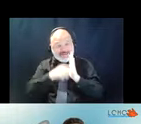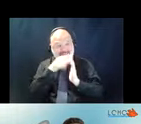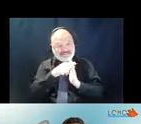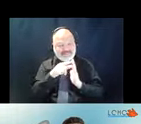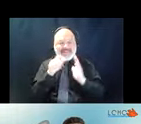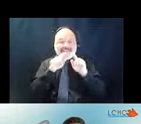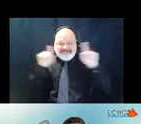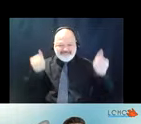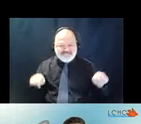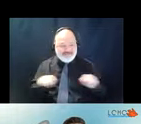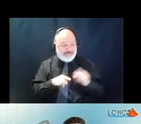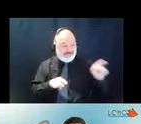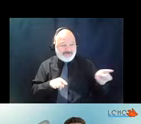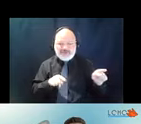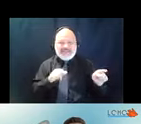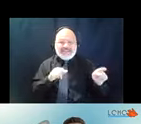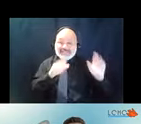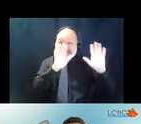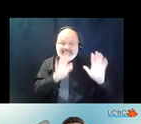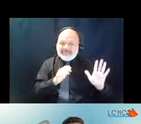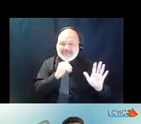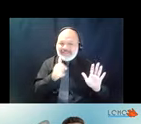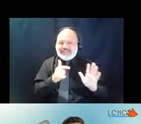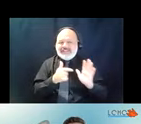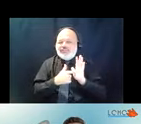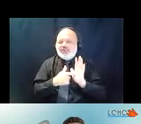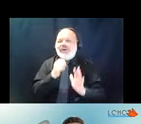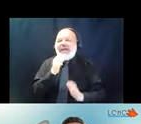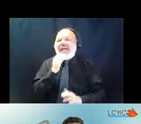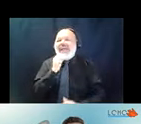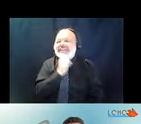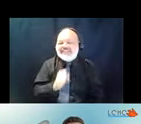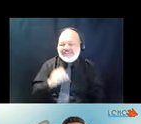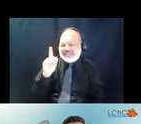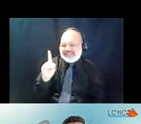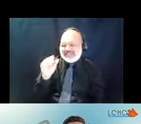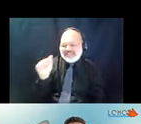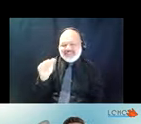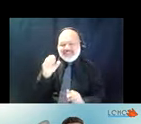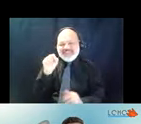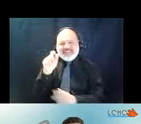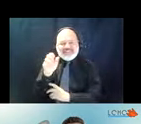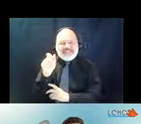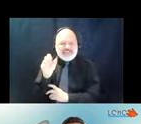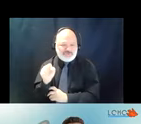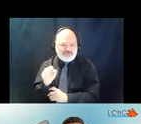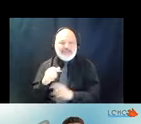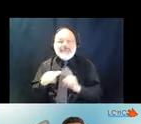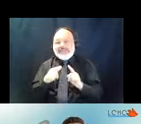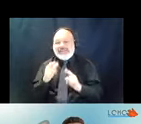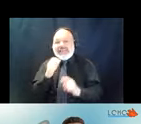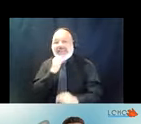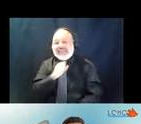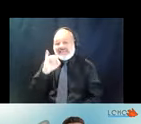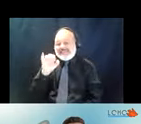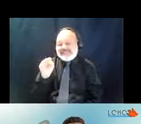framework, while great, doesn't necessarily highlight age and disability status, but when we think of aging and healthy aging, ageism and